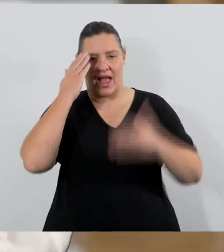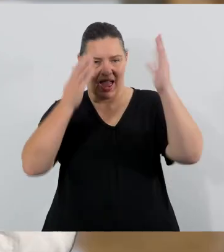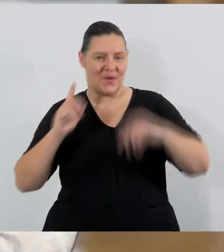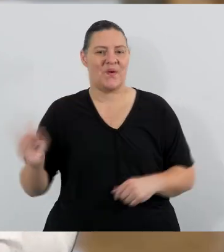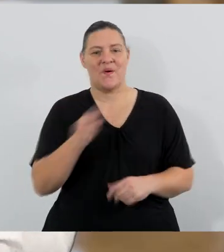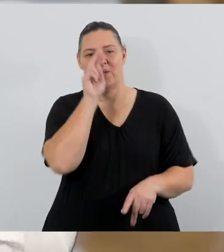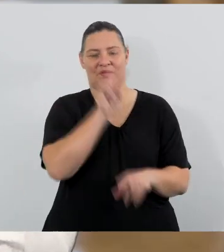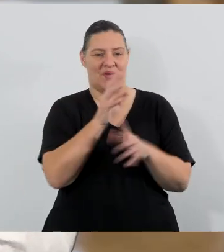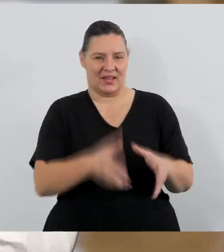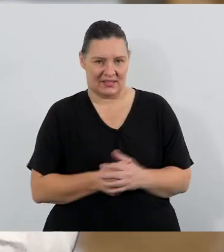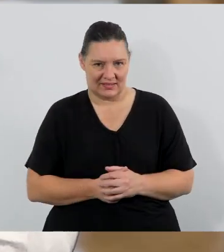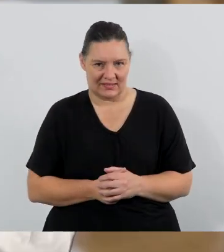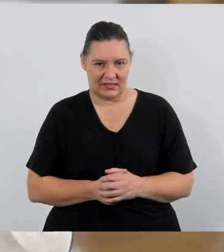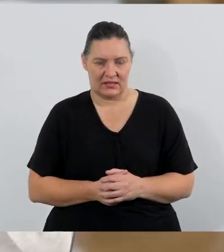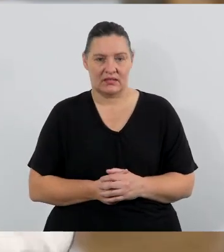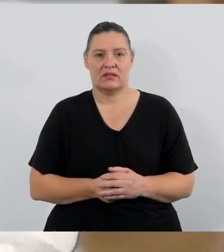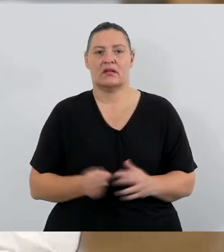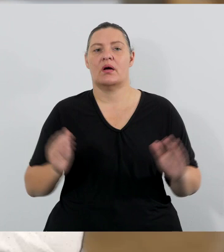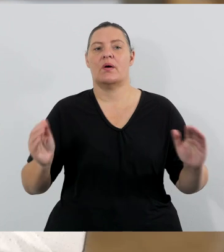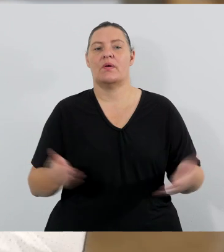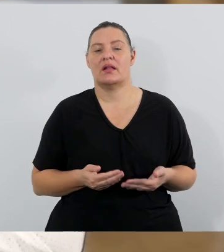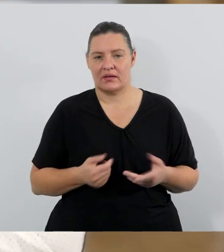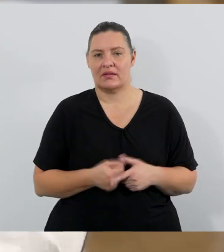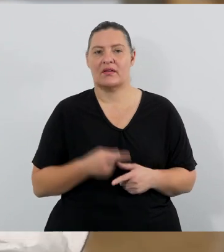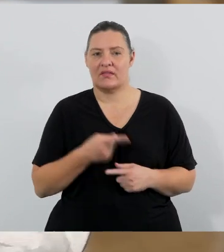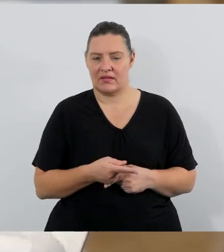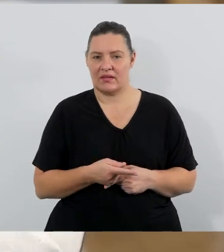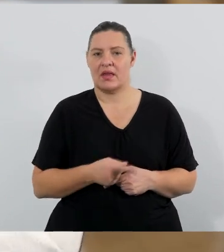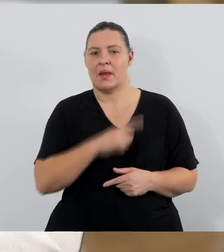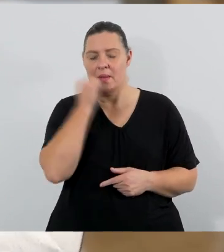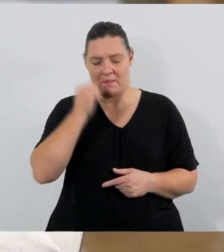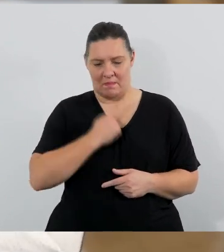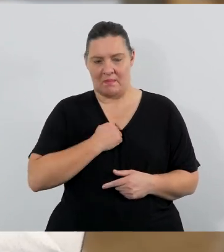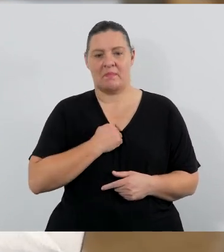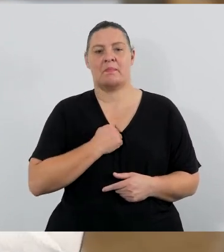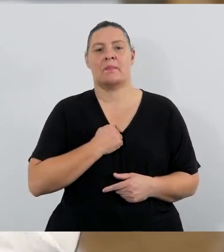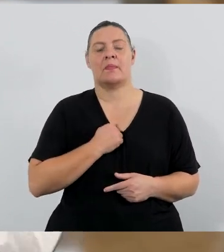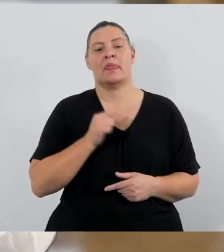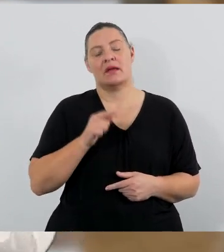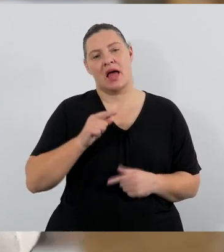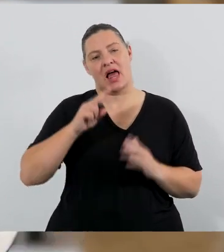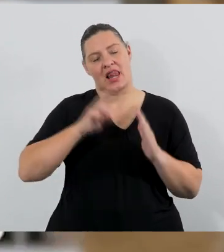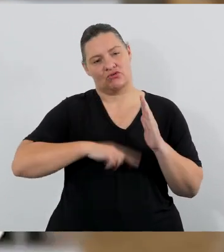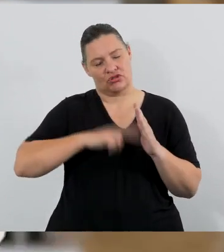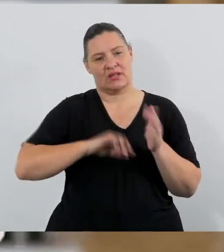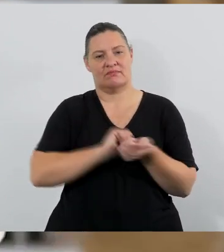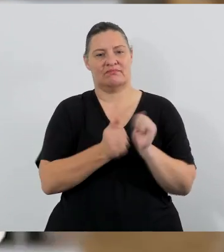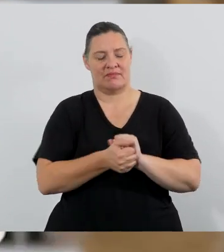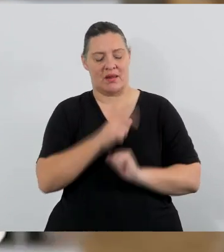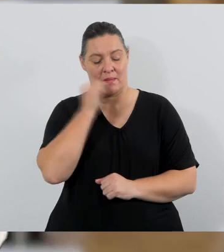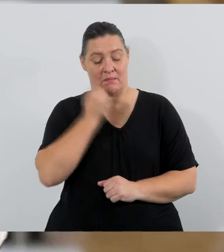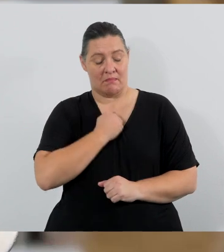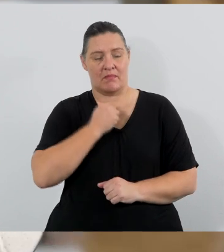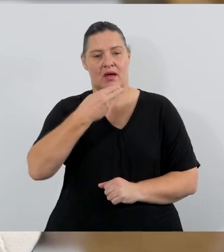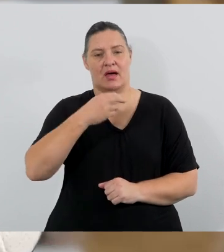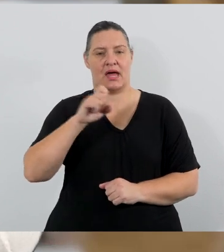day to all our viewers out there. Welcome to Mathematical Literacy. I'm Heinrich Neetling, and today I will be presenting a lesson to